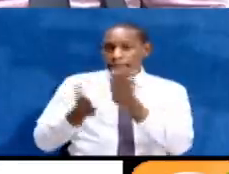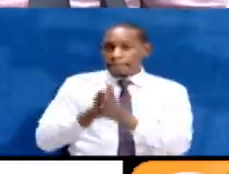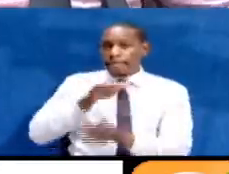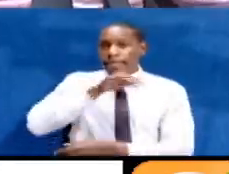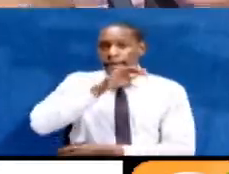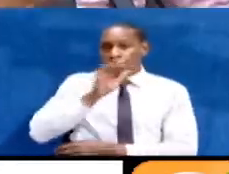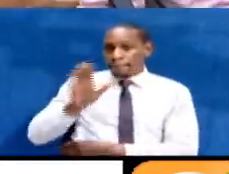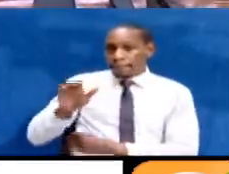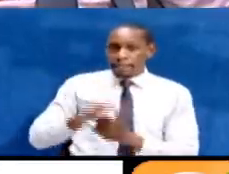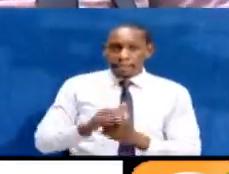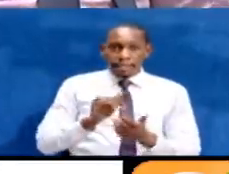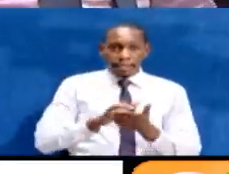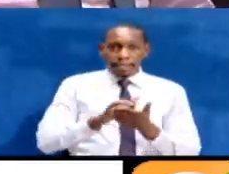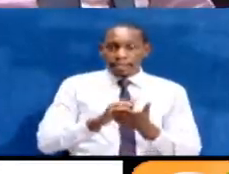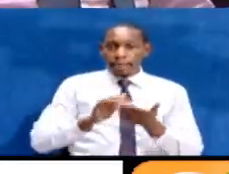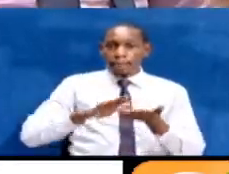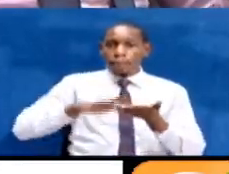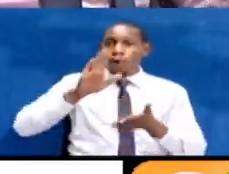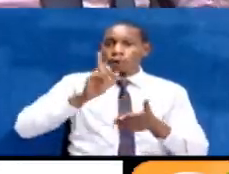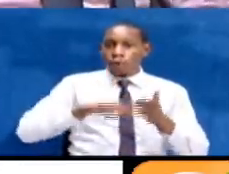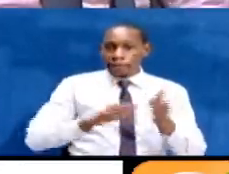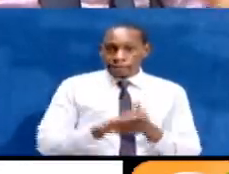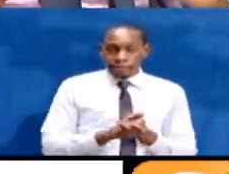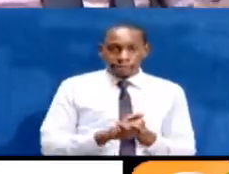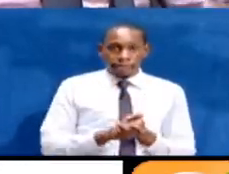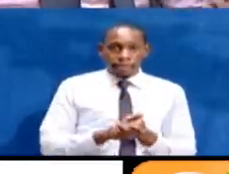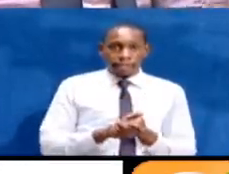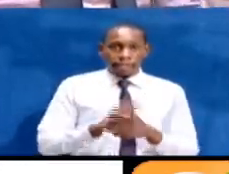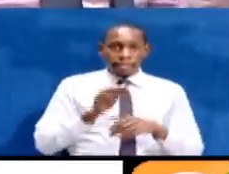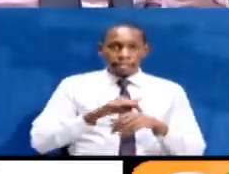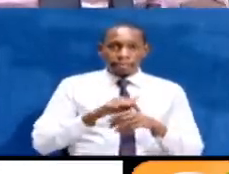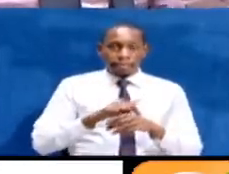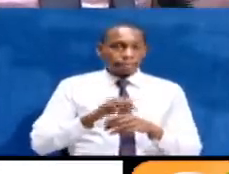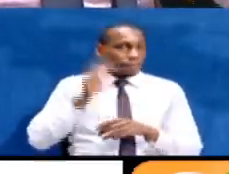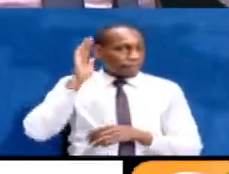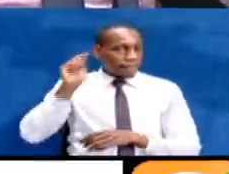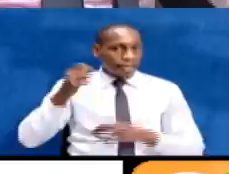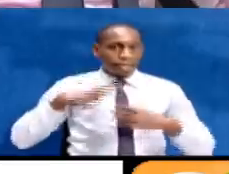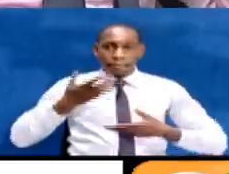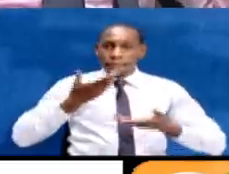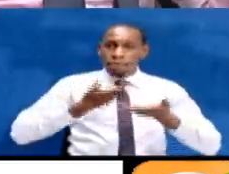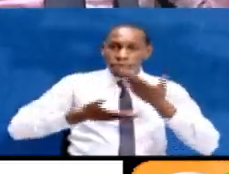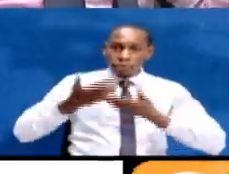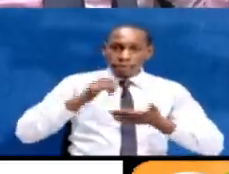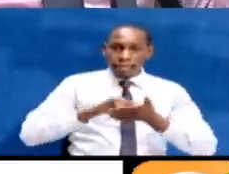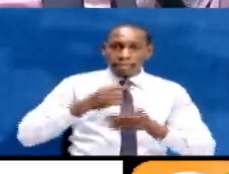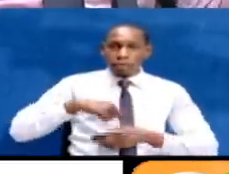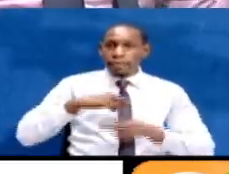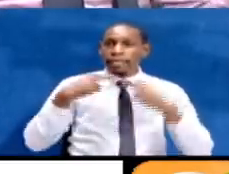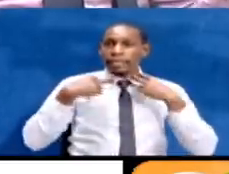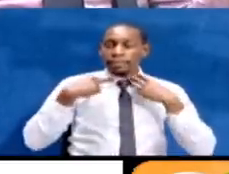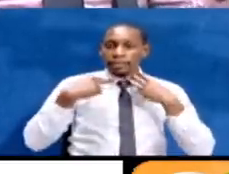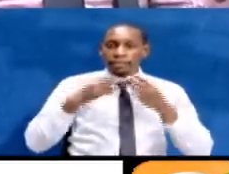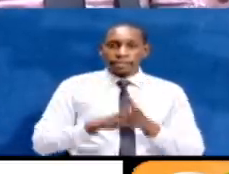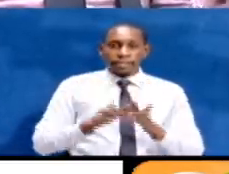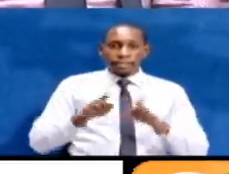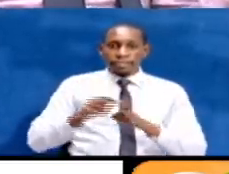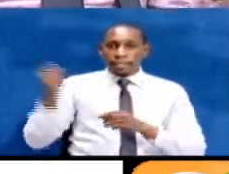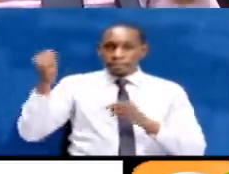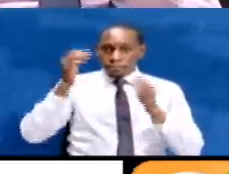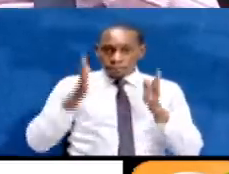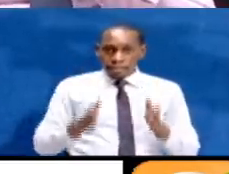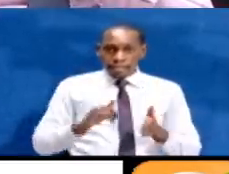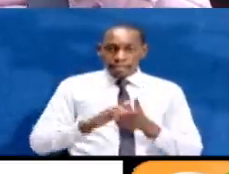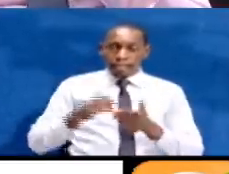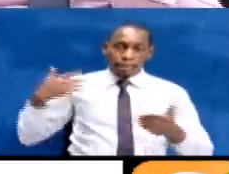Raila Odinga, that beyond that, even when you hear Kenyans speak, it's almost as if we are stuck with this bunch of